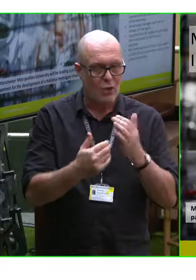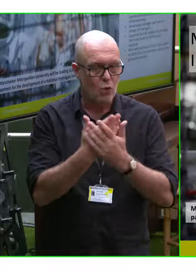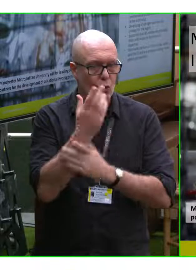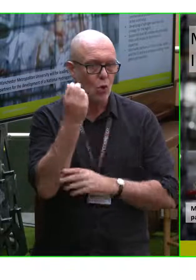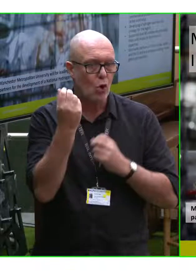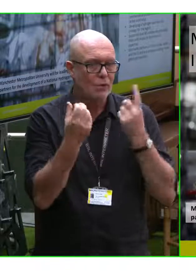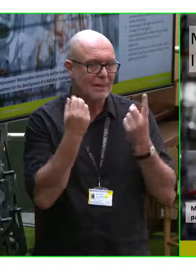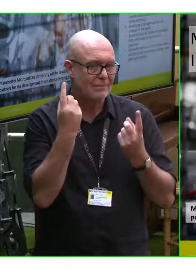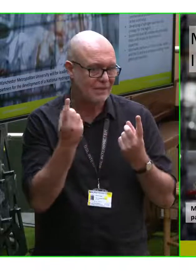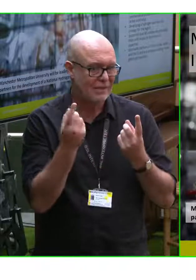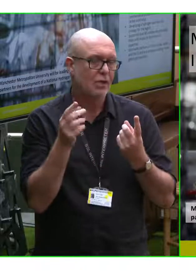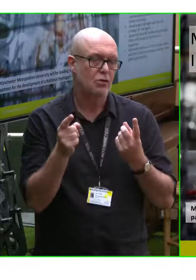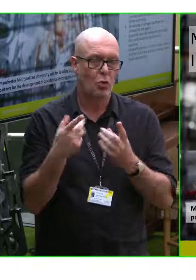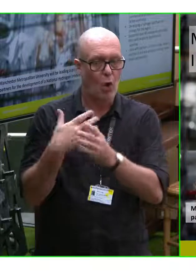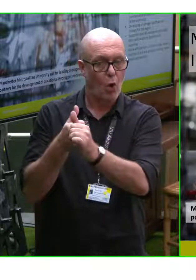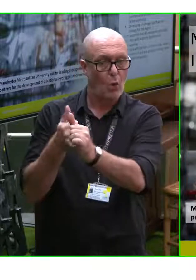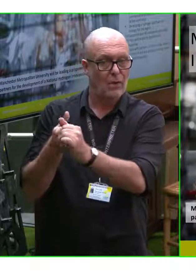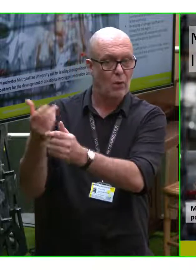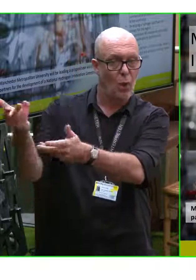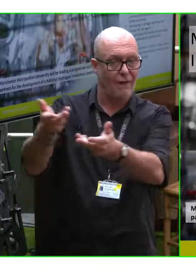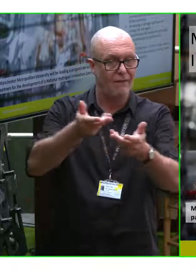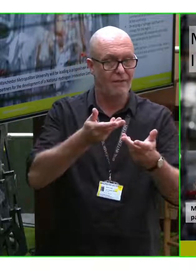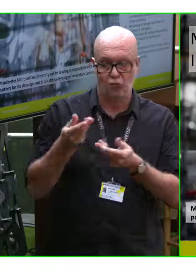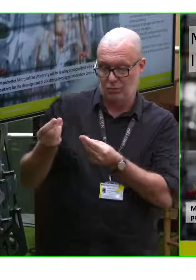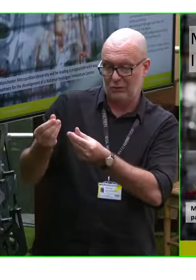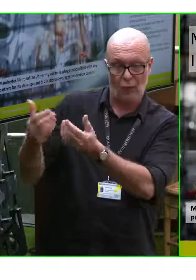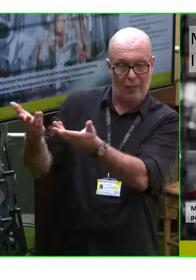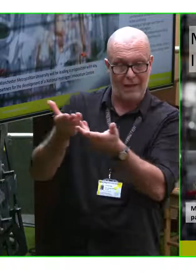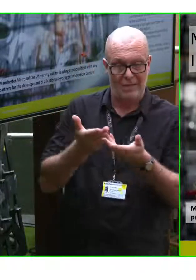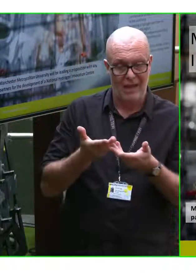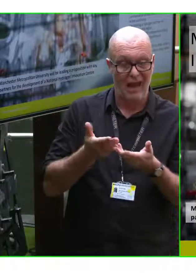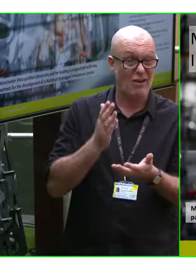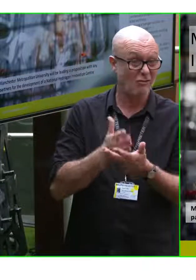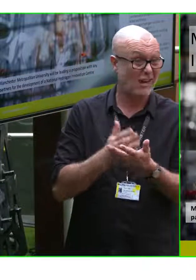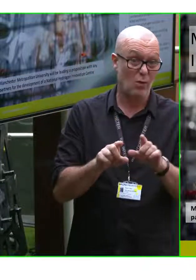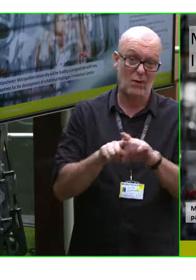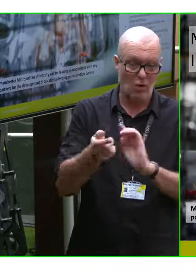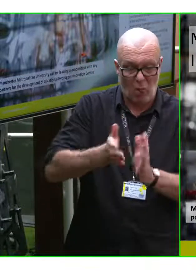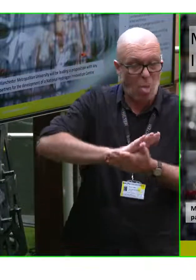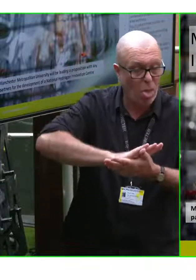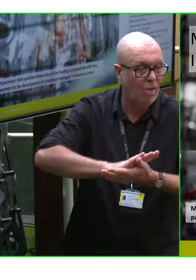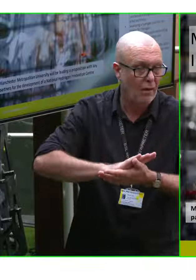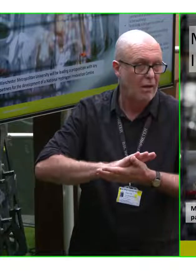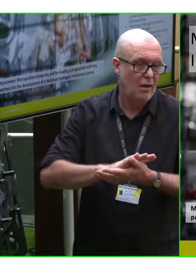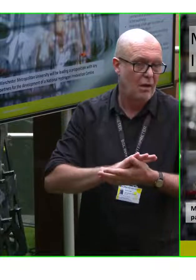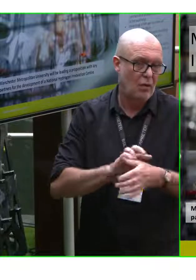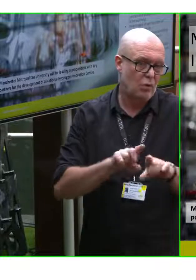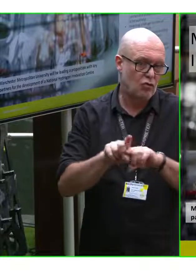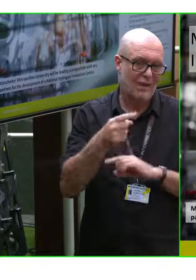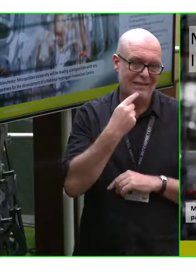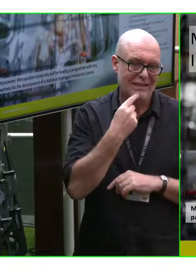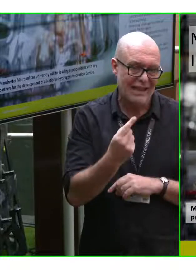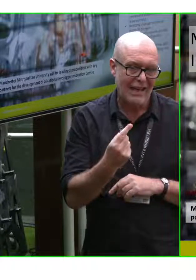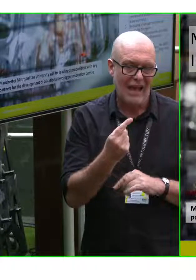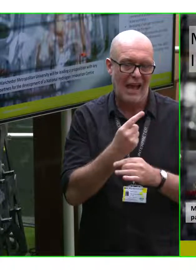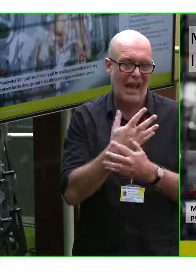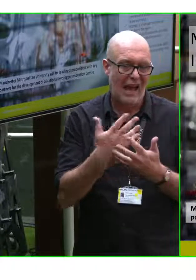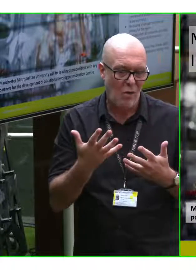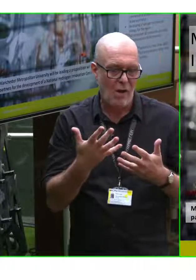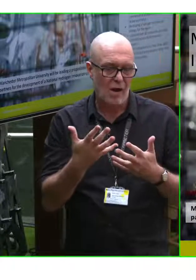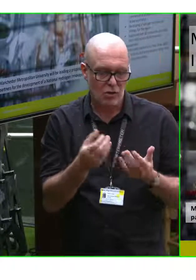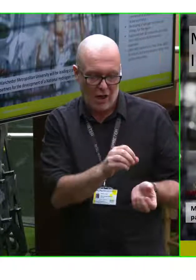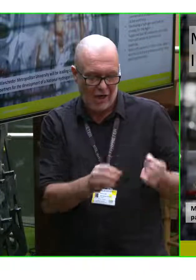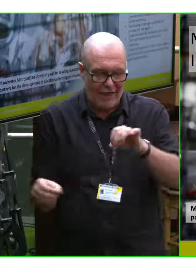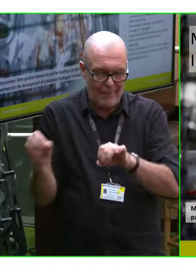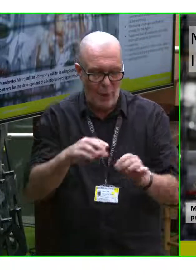their materials, get them, and we try and ruin them effectively. We say, you know, how much will they withstand a chemical